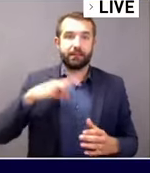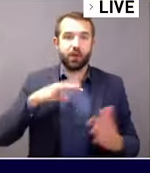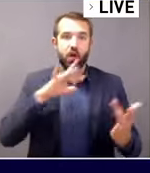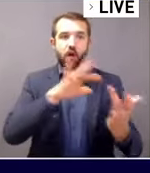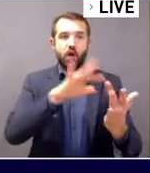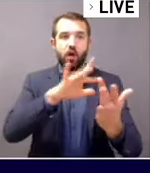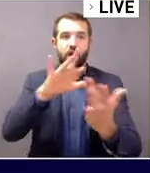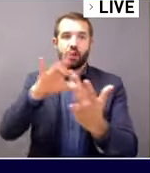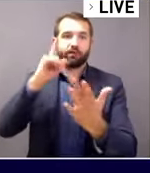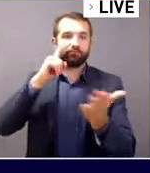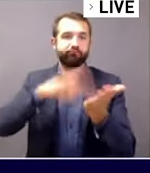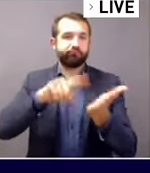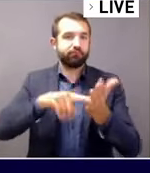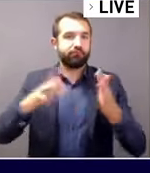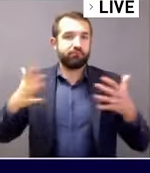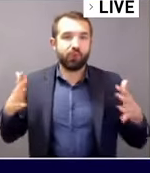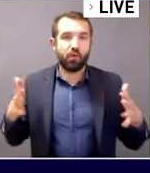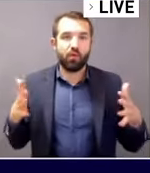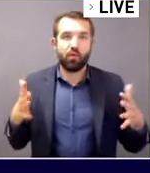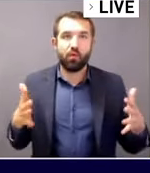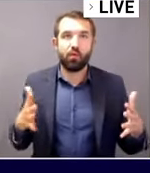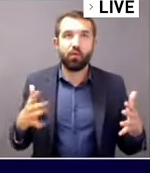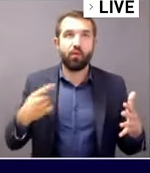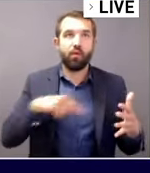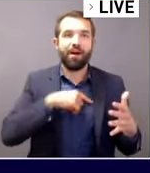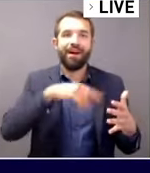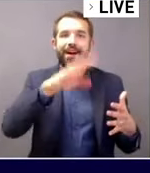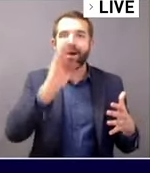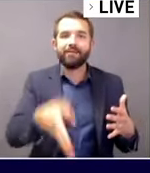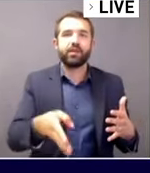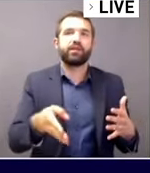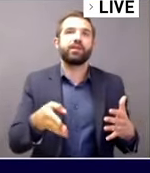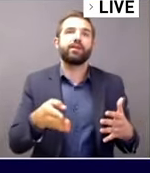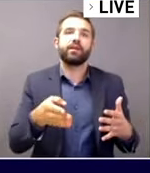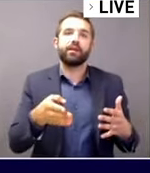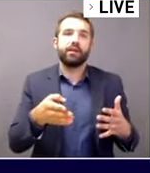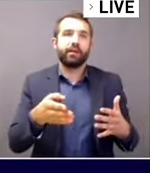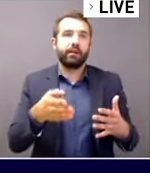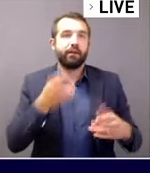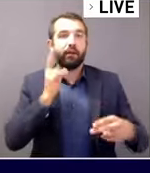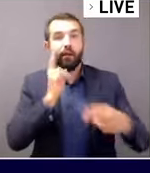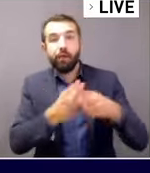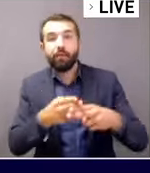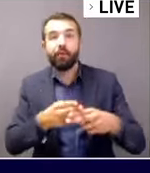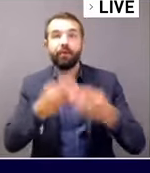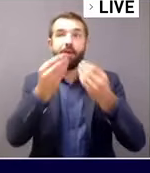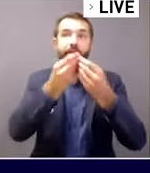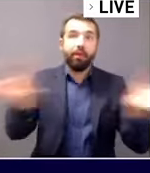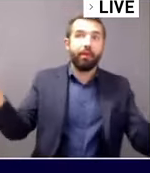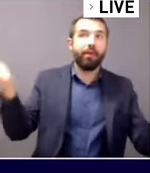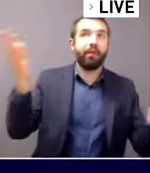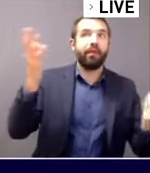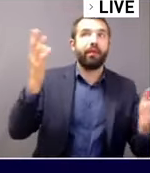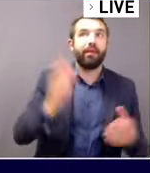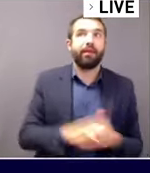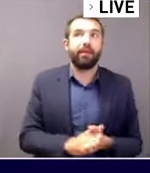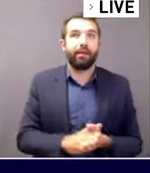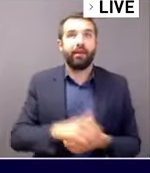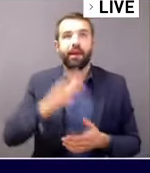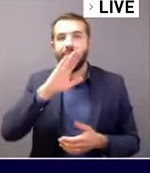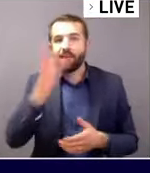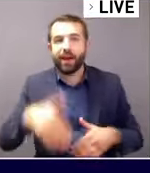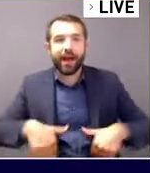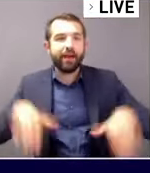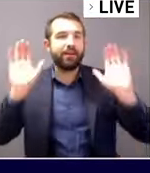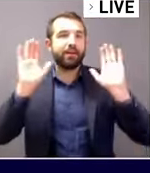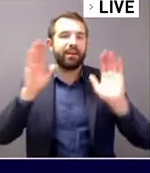you up. They're never gonna let you down. They're never gonna run around and desert you. Maine